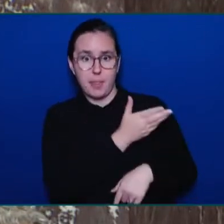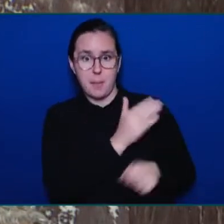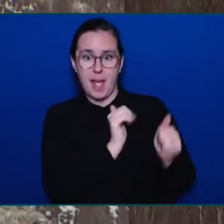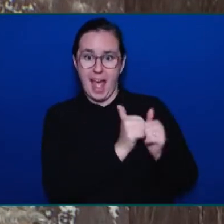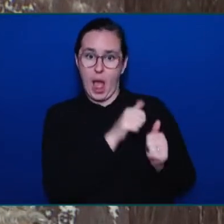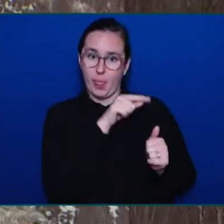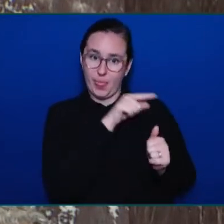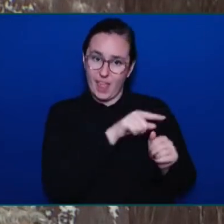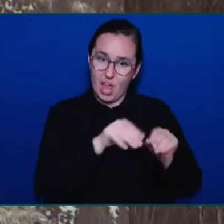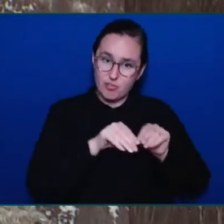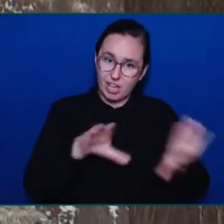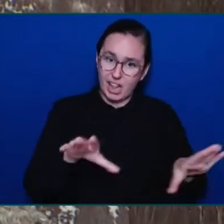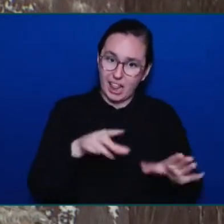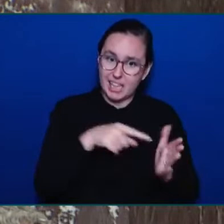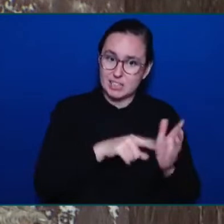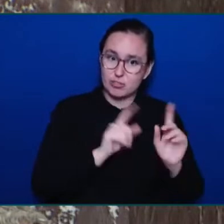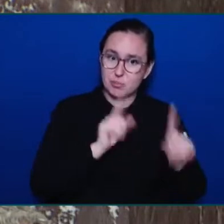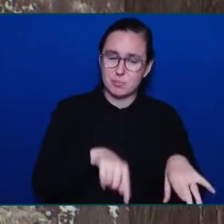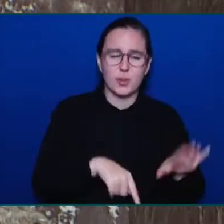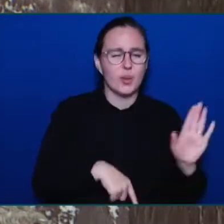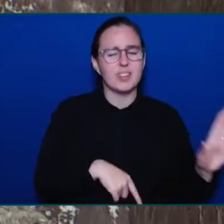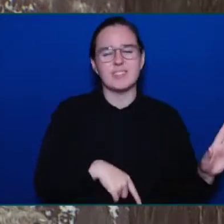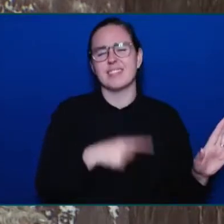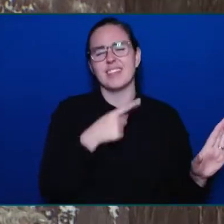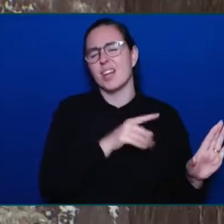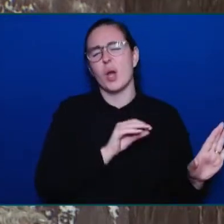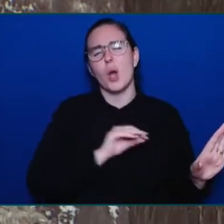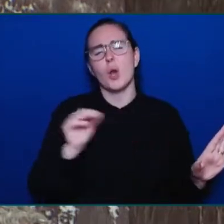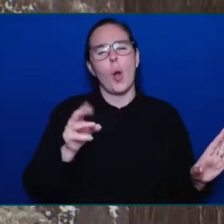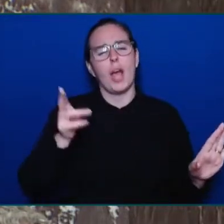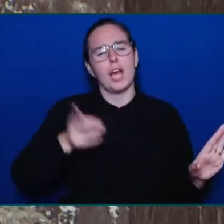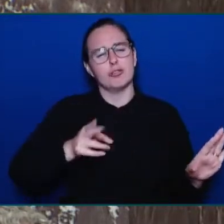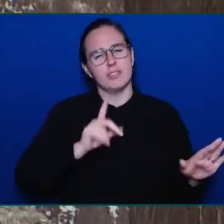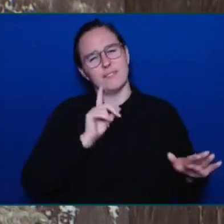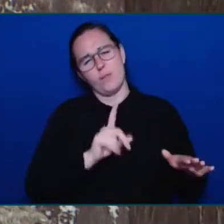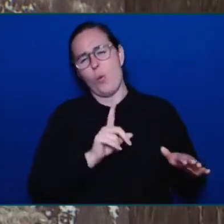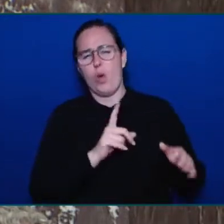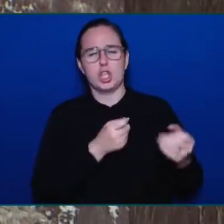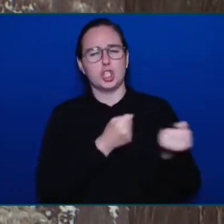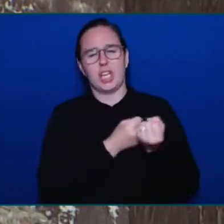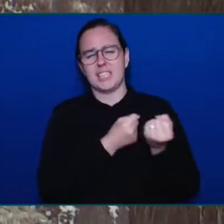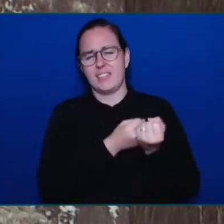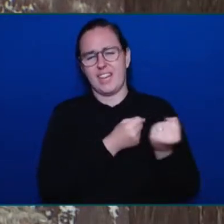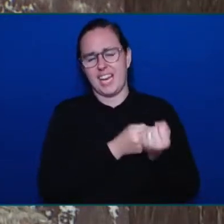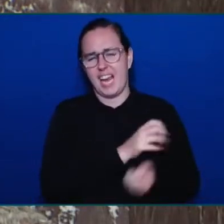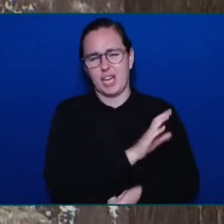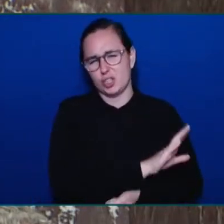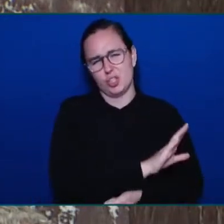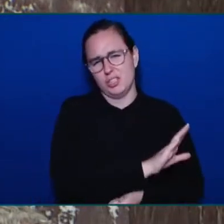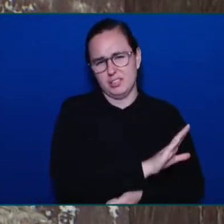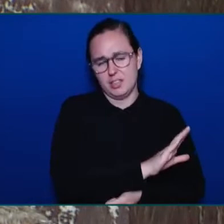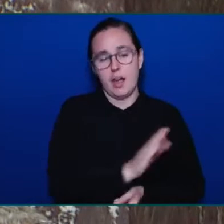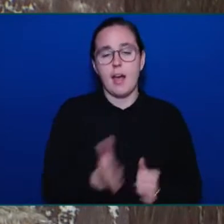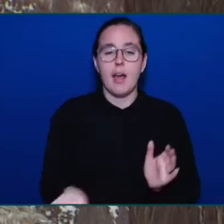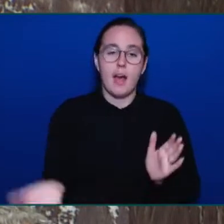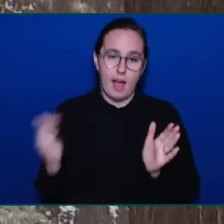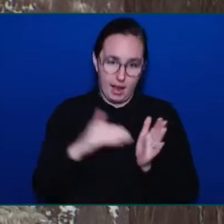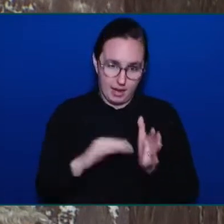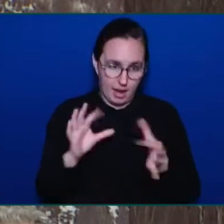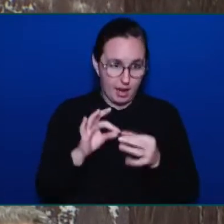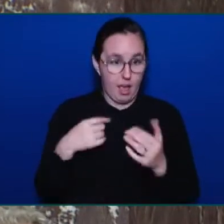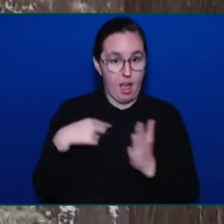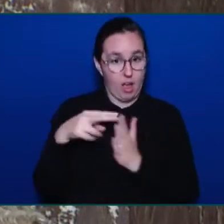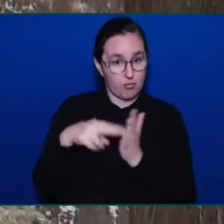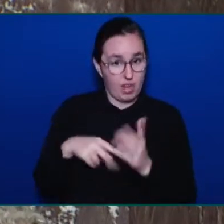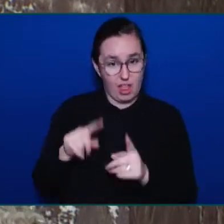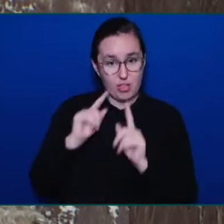Speaker. And what I have said, I'll repeat again, which is I've read the report, I believe it's in the public interest, we are following the normal processes